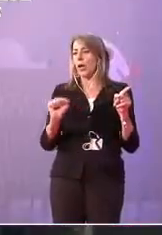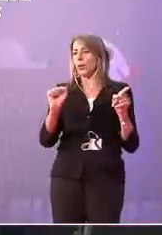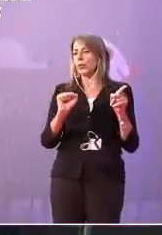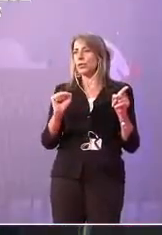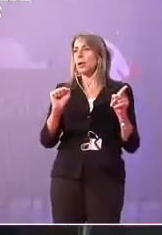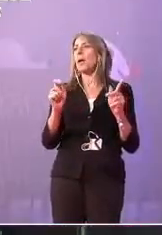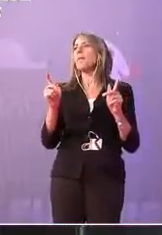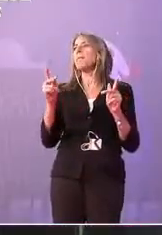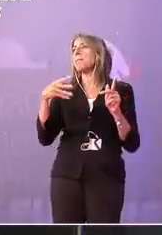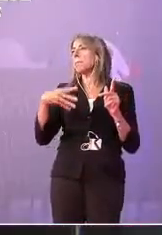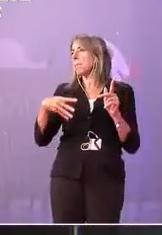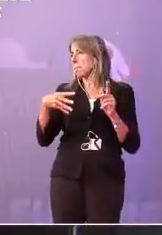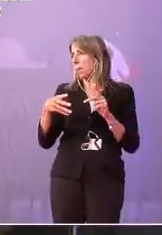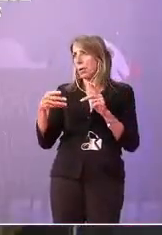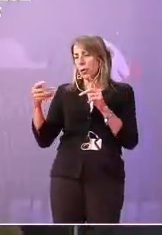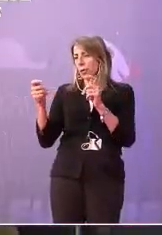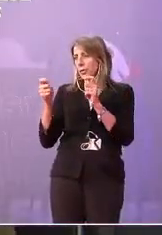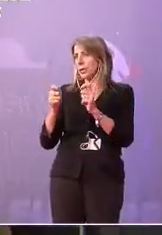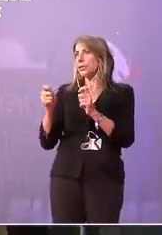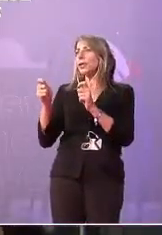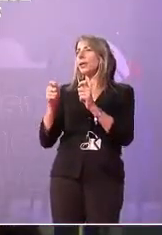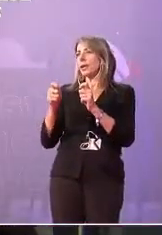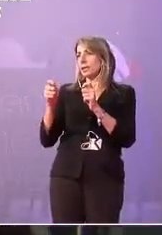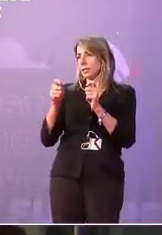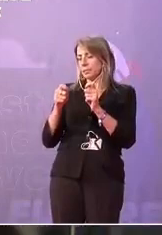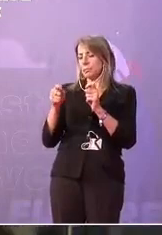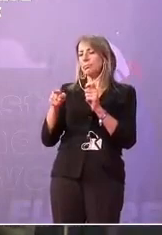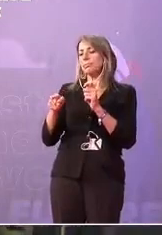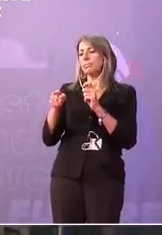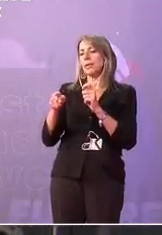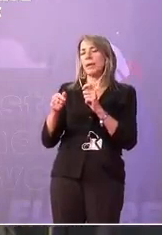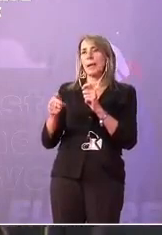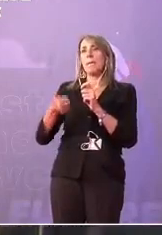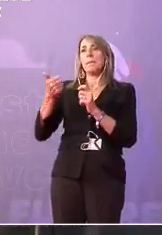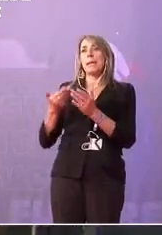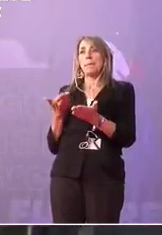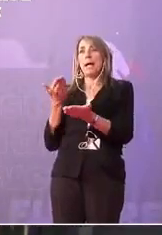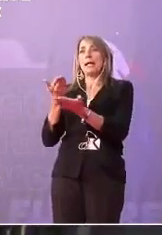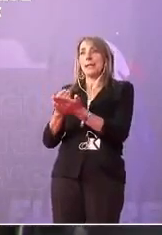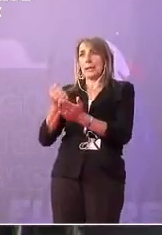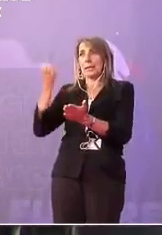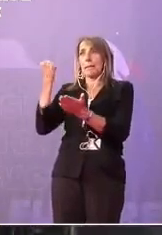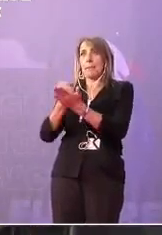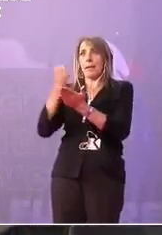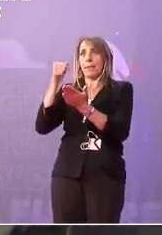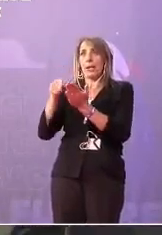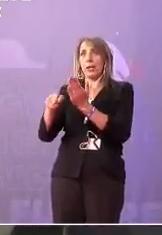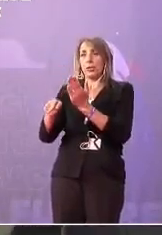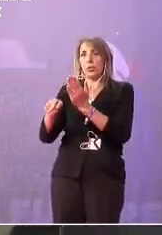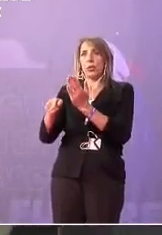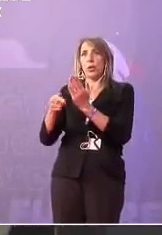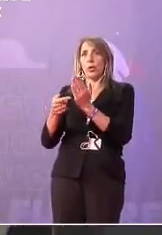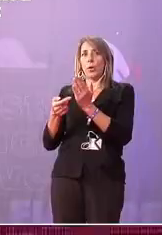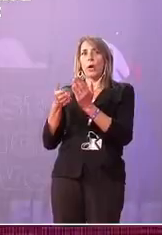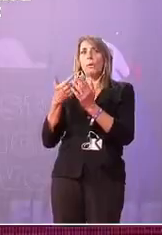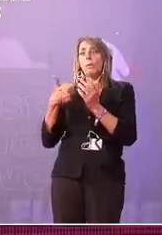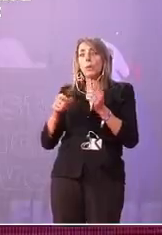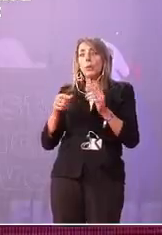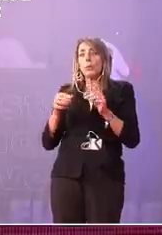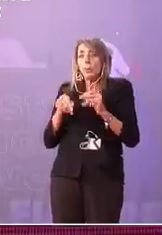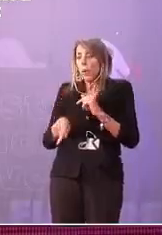patent demand, because there aren't really today in the market for aircraft